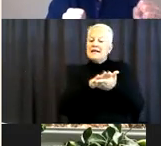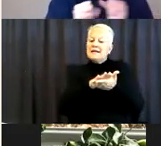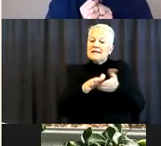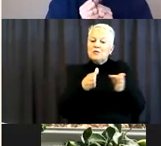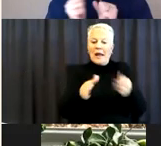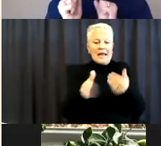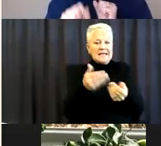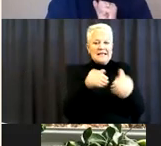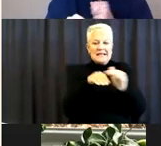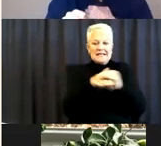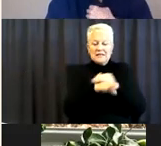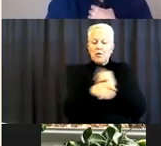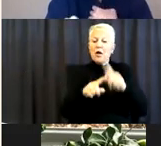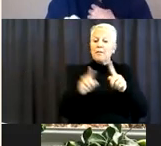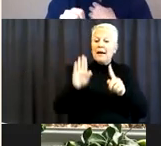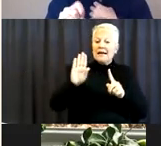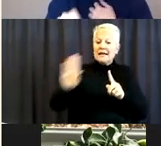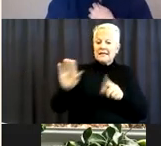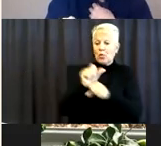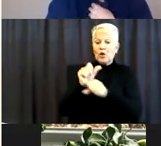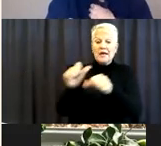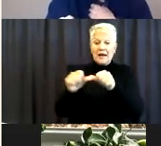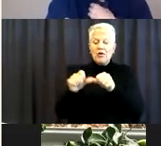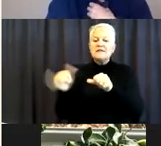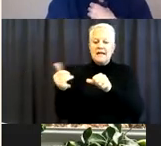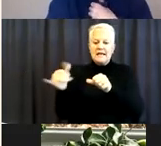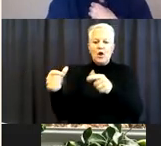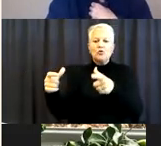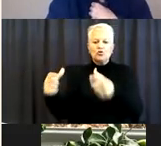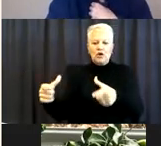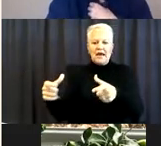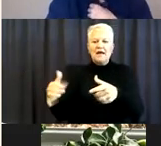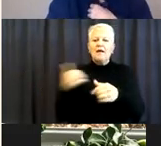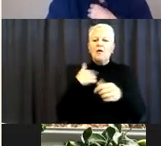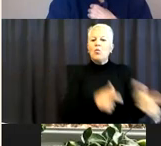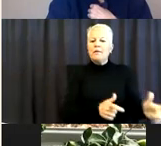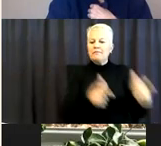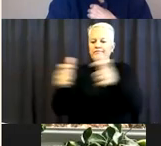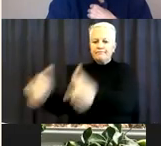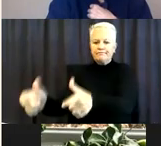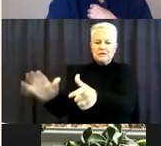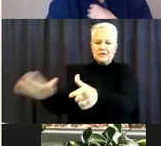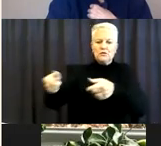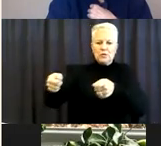accessible. But his working area was that yellow tray that was brought to his wheelchair. Okay.